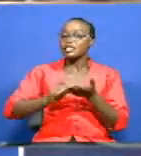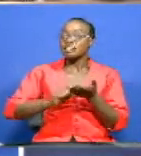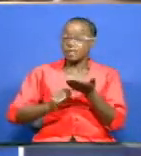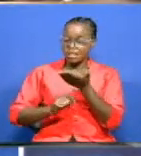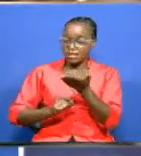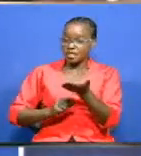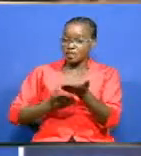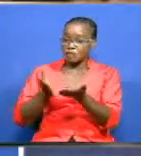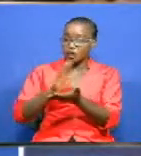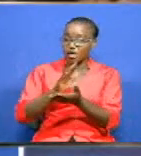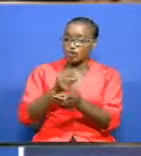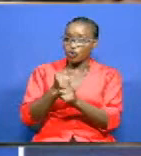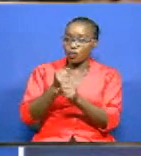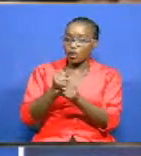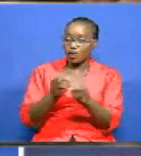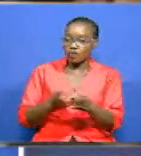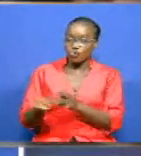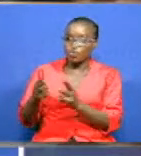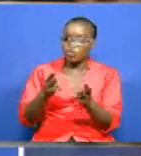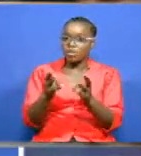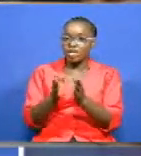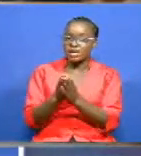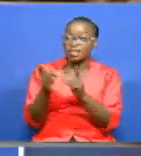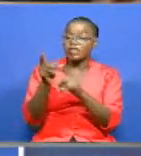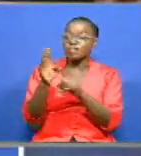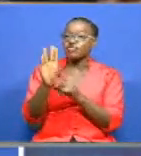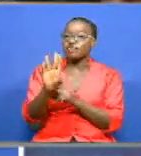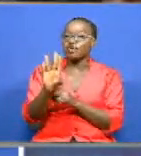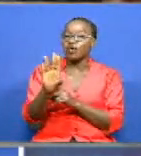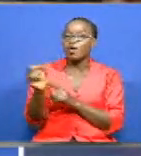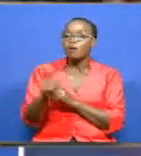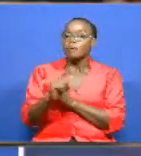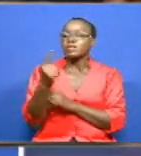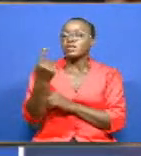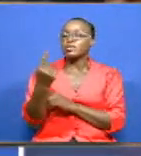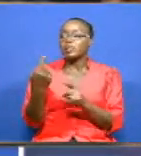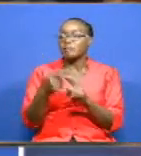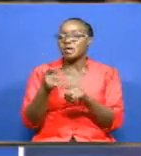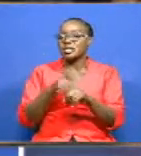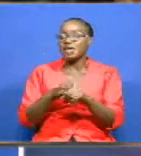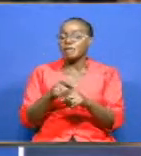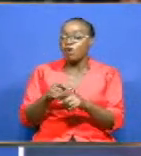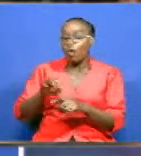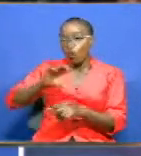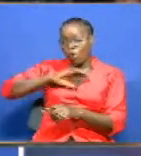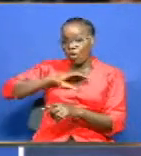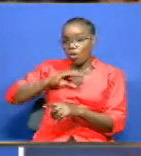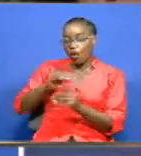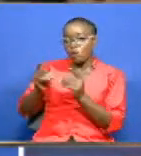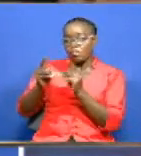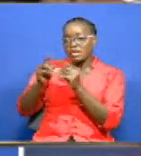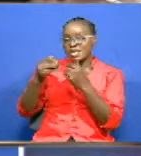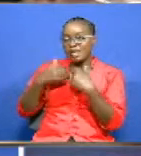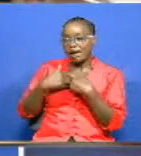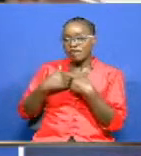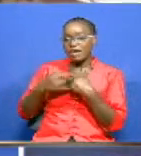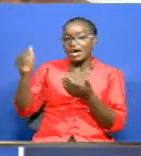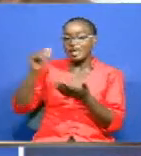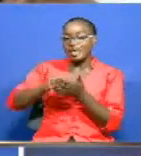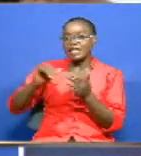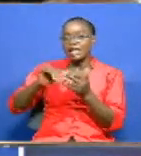wa kurudi kazini tarehe 4 mwezi wa kwanza. Lakini walipokuja kwenye mkutano wao, waliweza tena kuandika